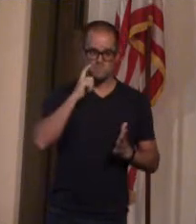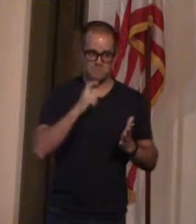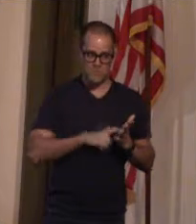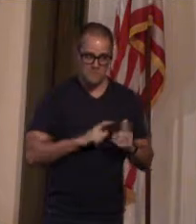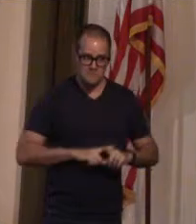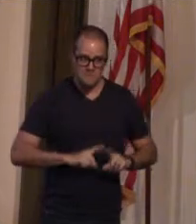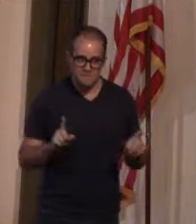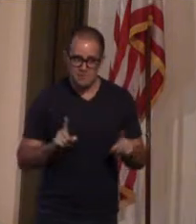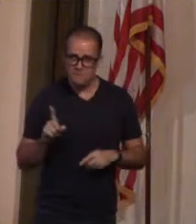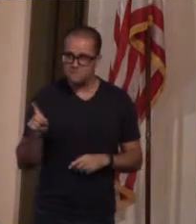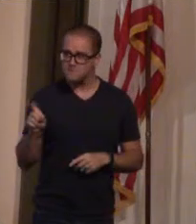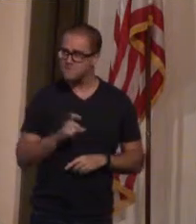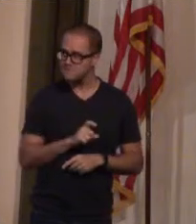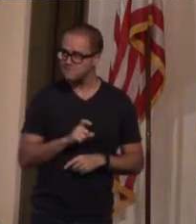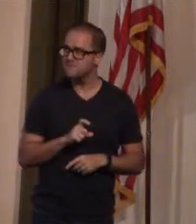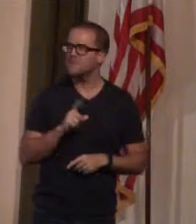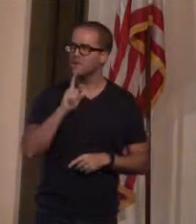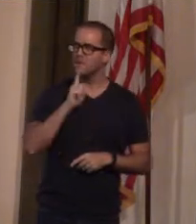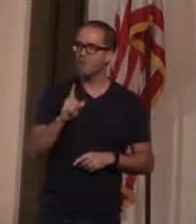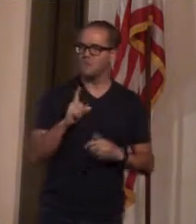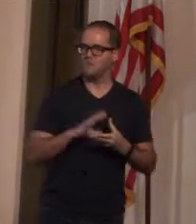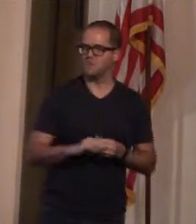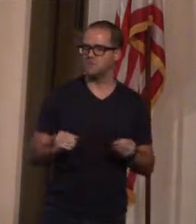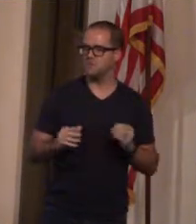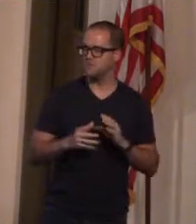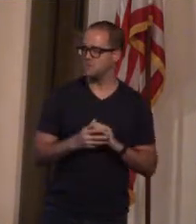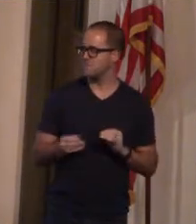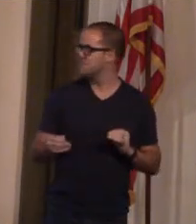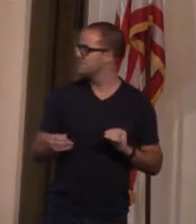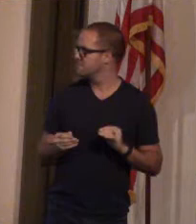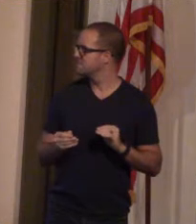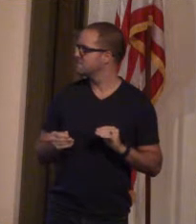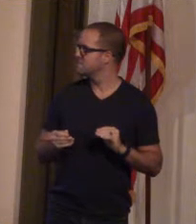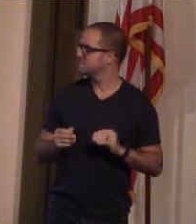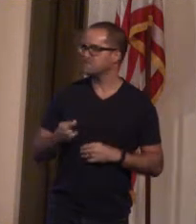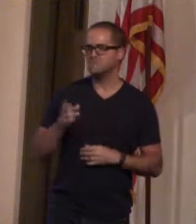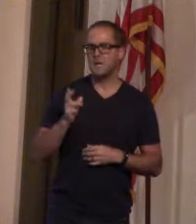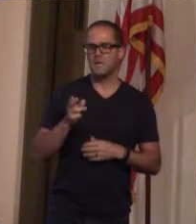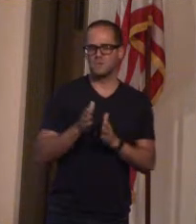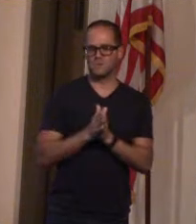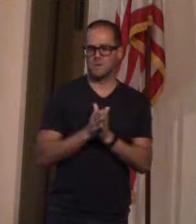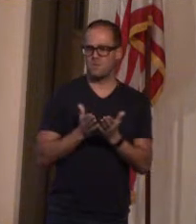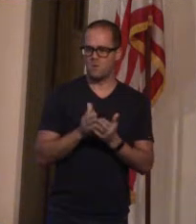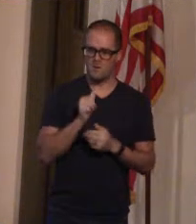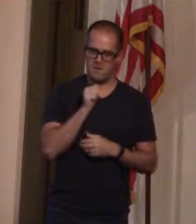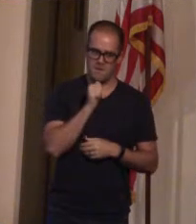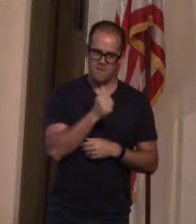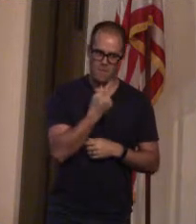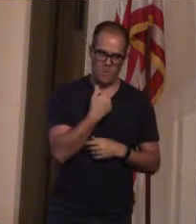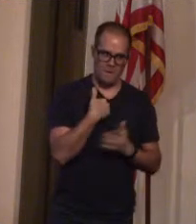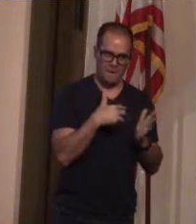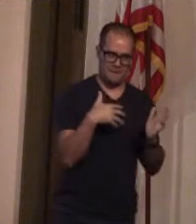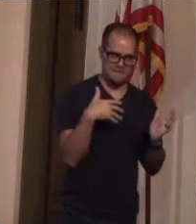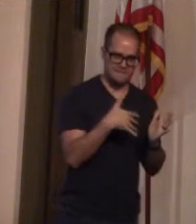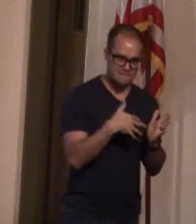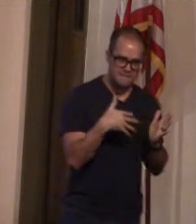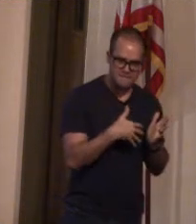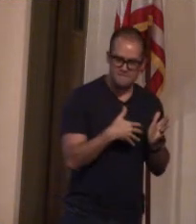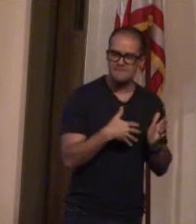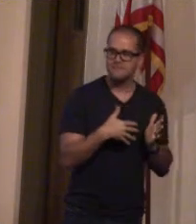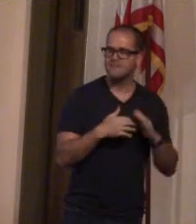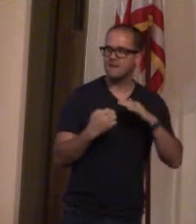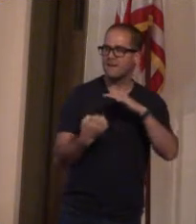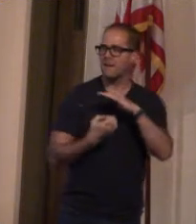new civilization, to boldly go where no one has gone before. Anyone notice the